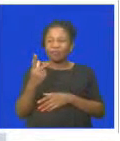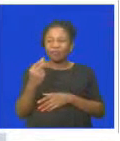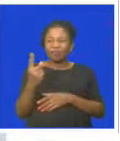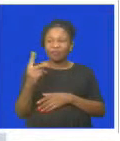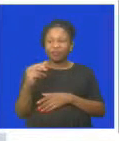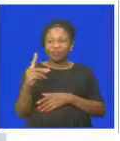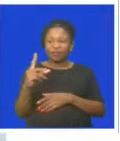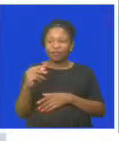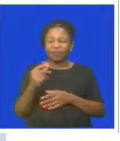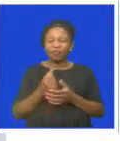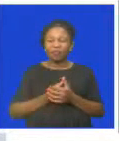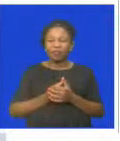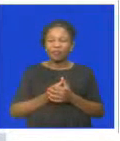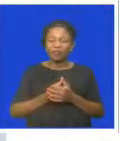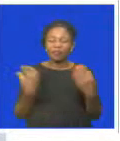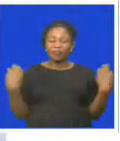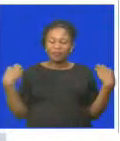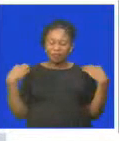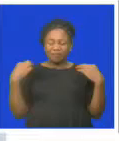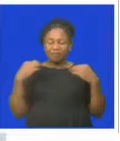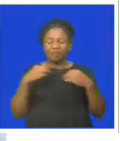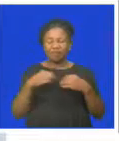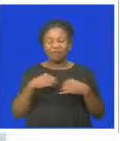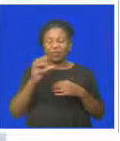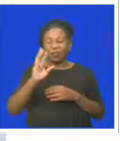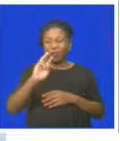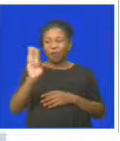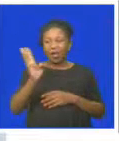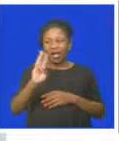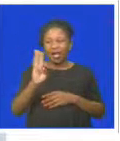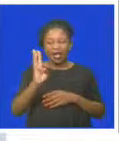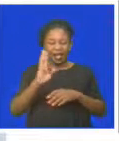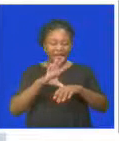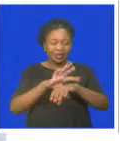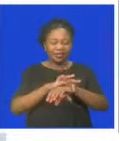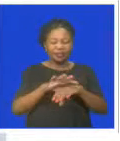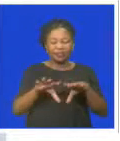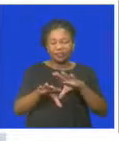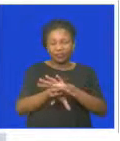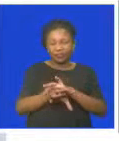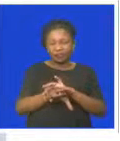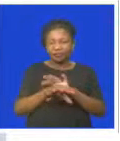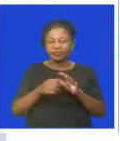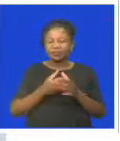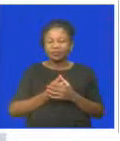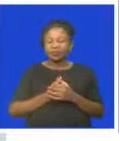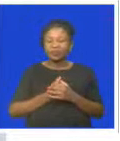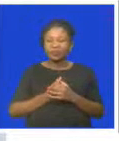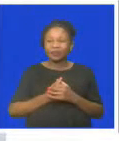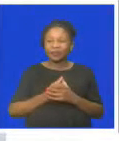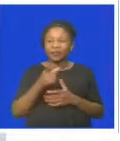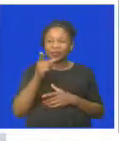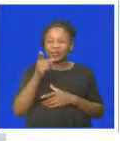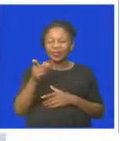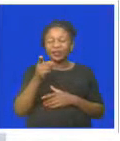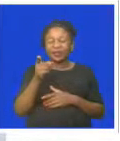he's wearing a white coat. He's wearing a white coat. Which means that man is